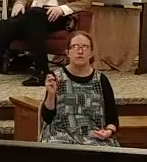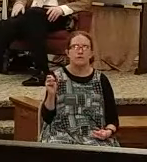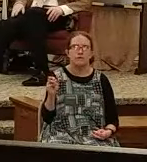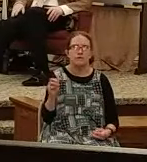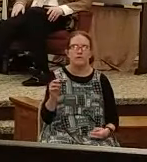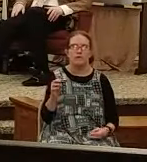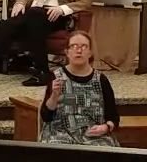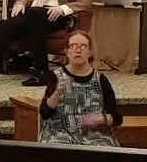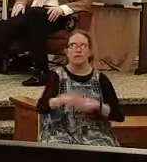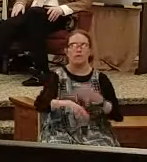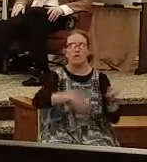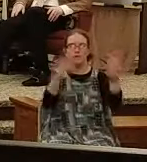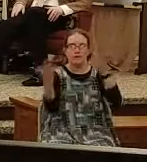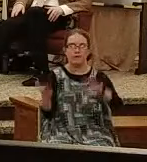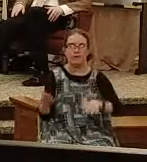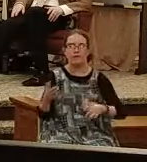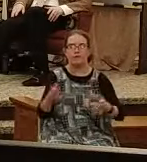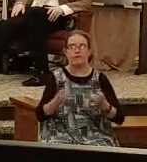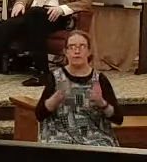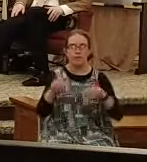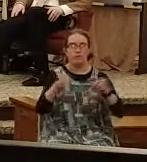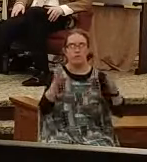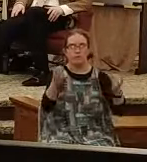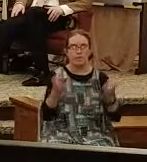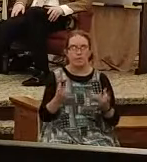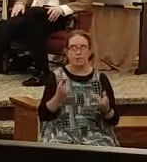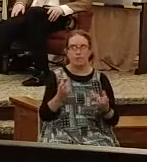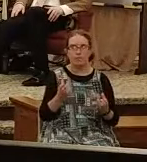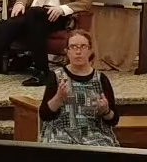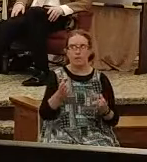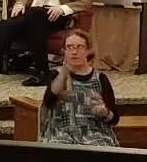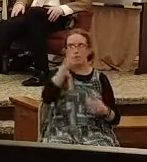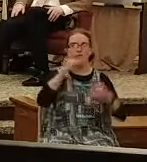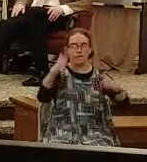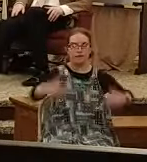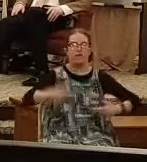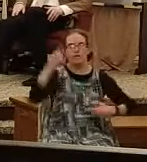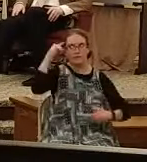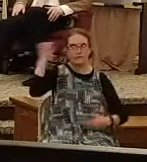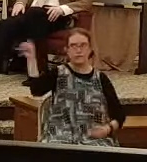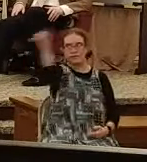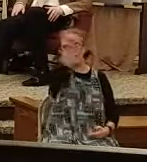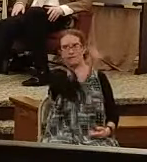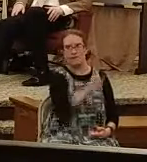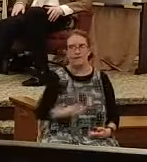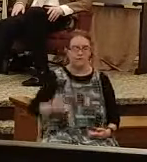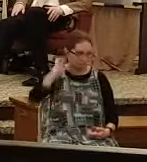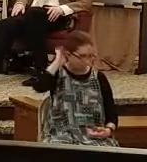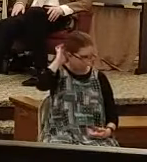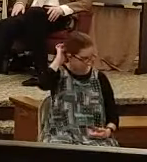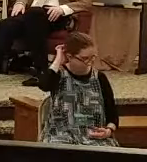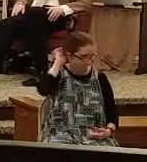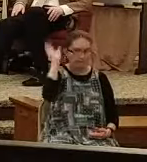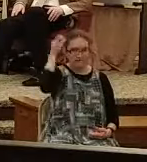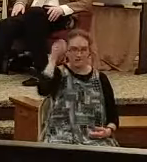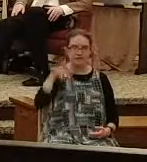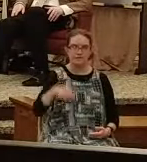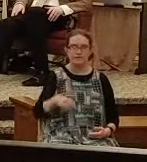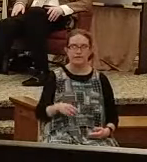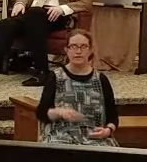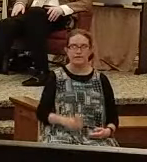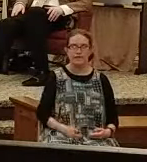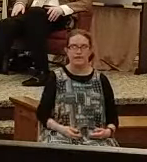And the world passeth away in the lust thereof, but he that doeth the will of God abideth forever. Hallelujah. Satan had the